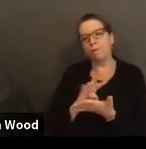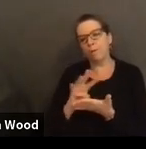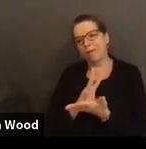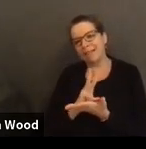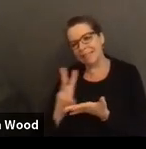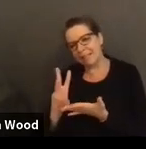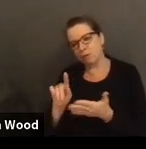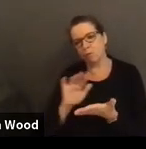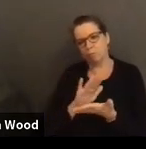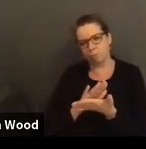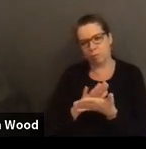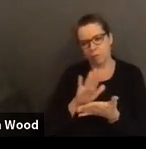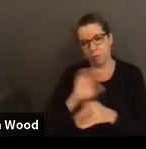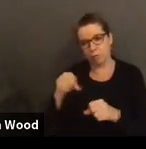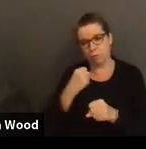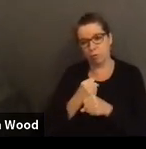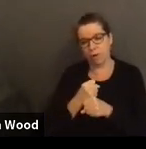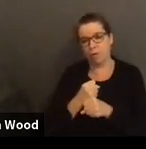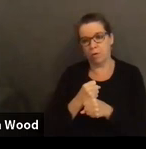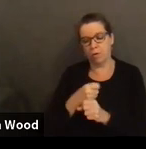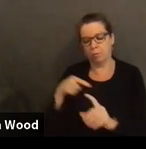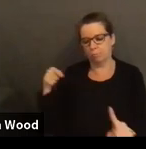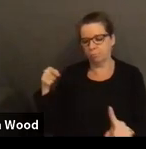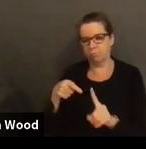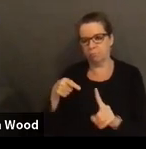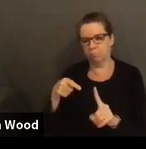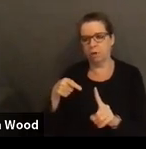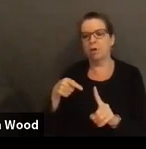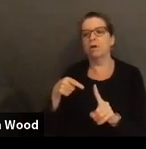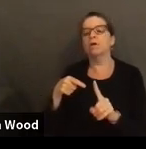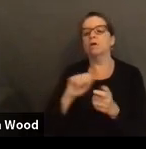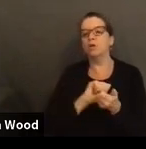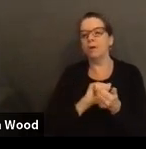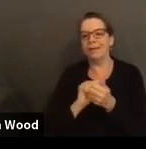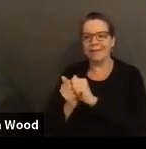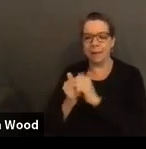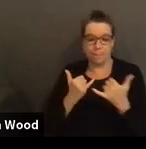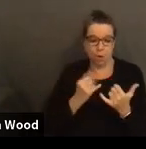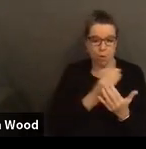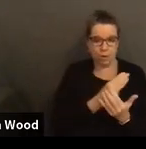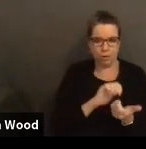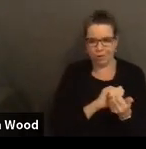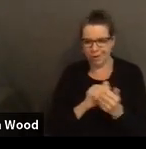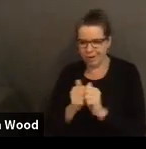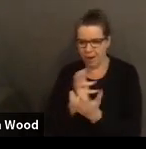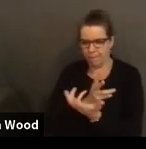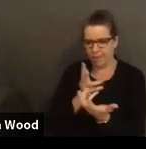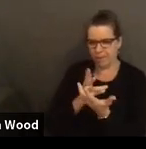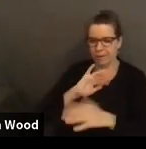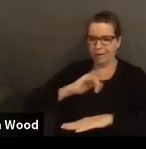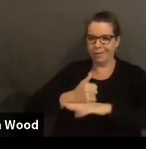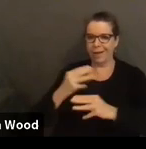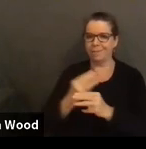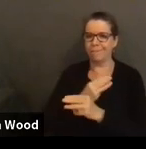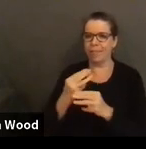year, to to adapting its current materials and setting a